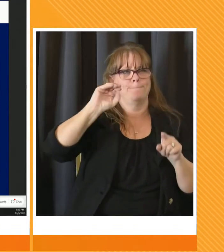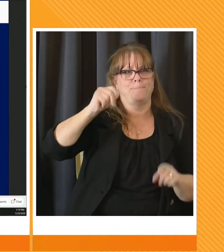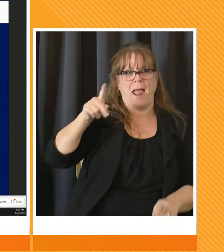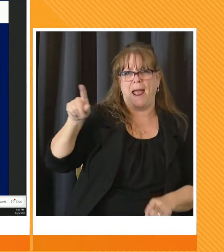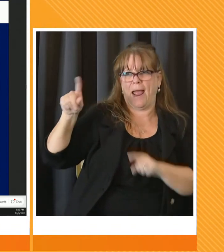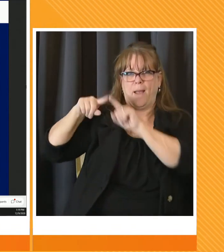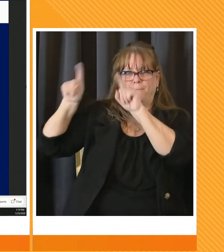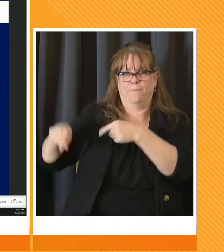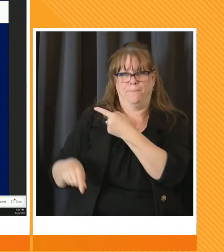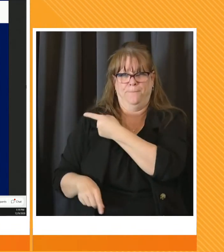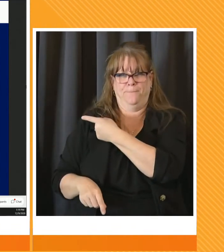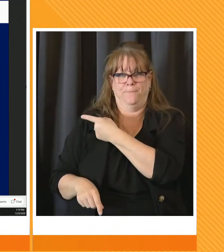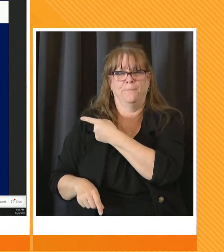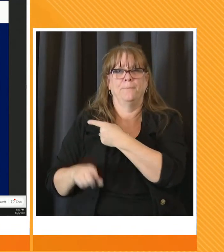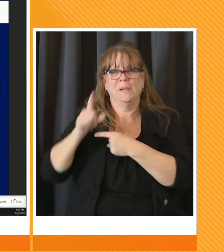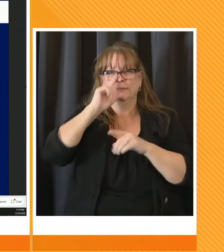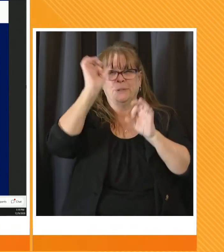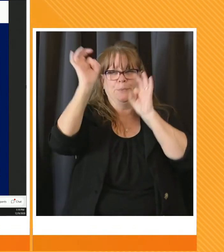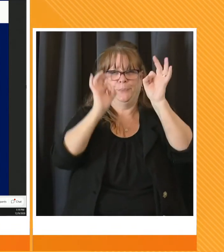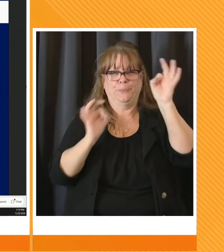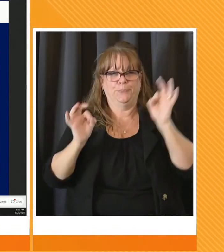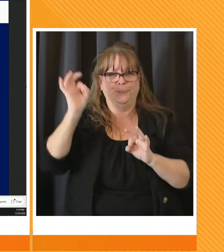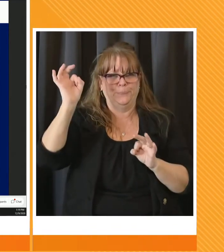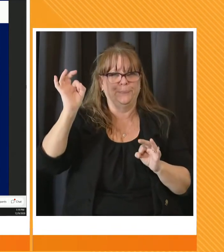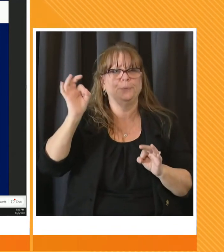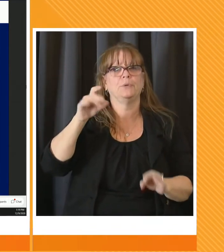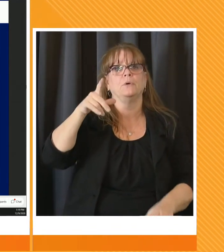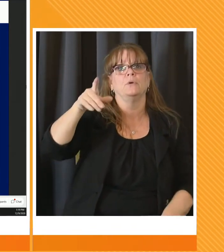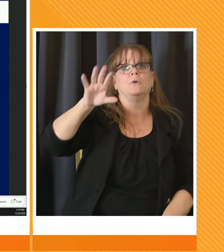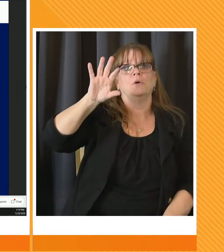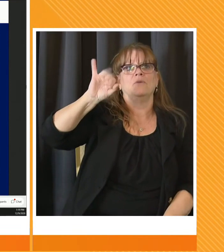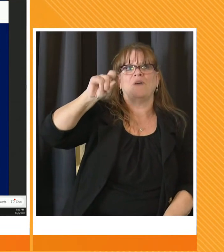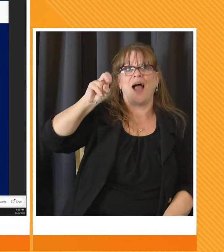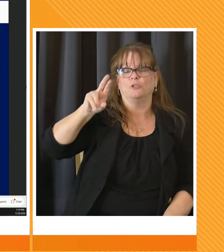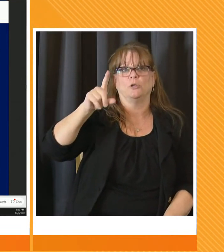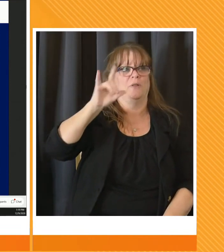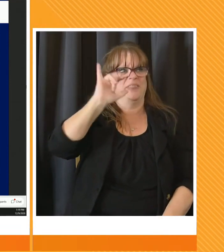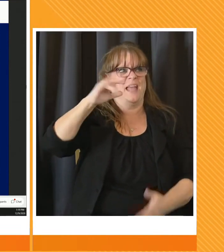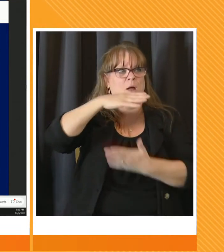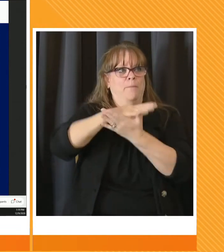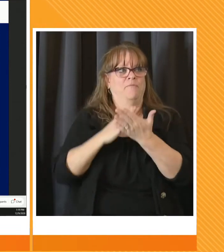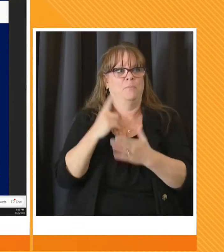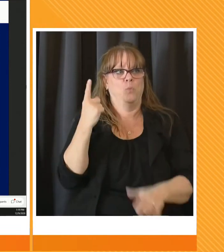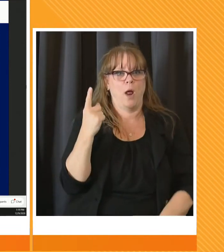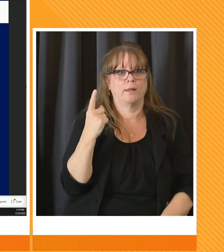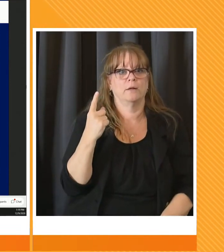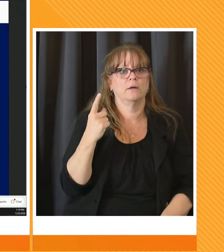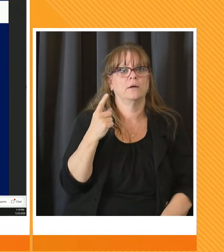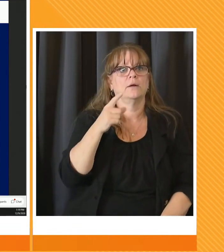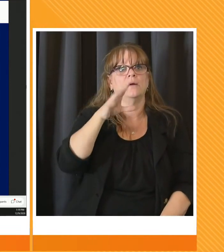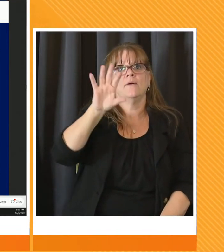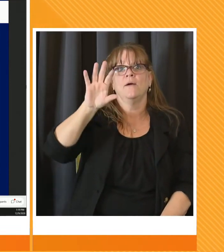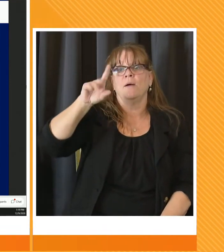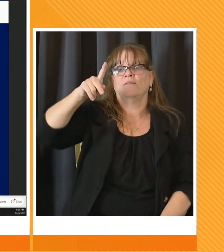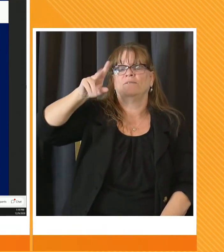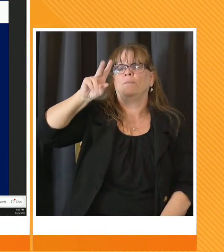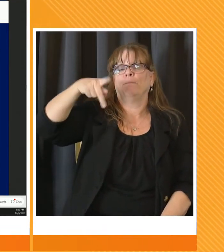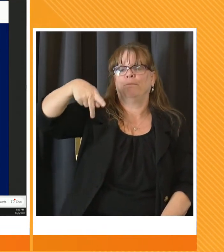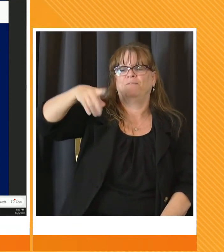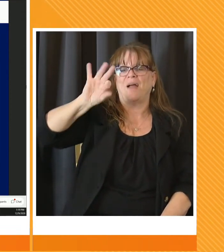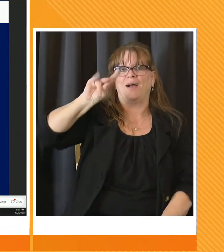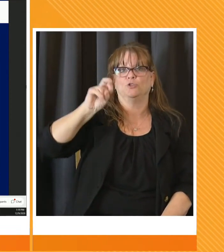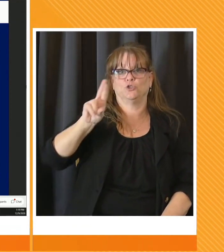phase 1. As you've heard many times before, the Pfizer vaccine is extremely complex because of the ultra cold chain storage that is